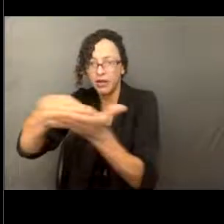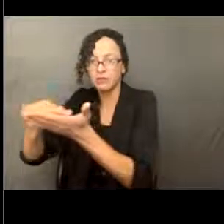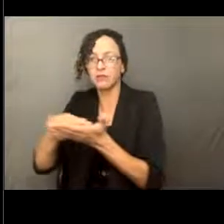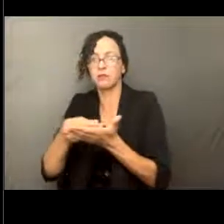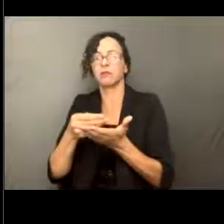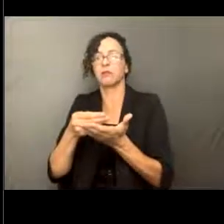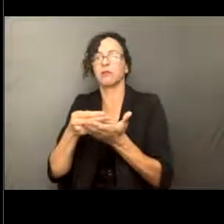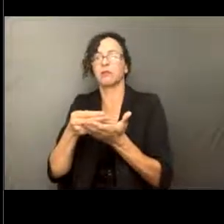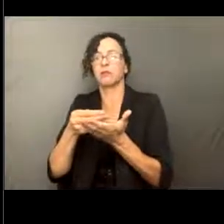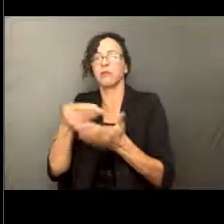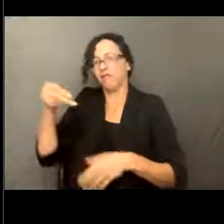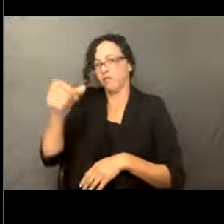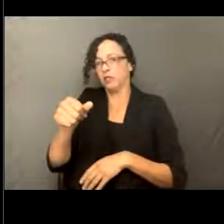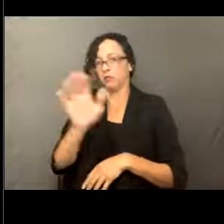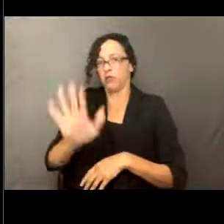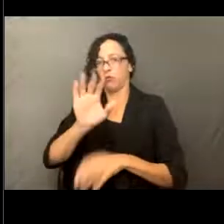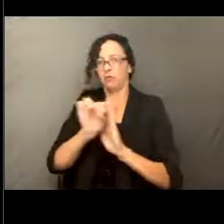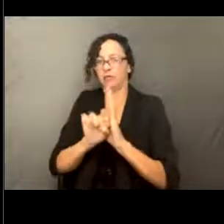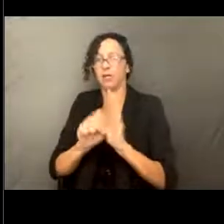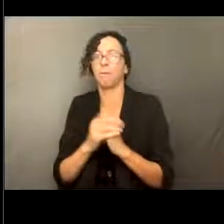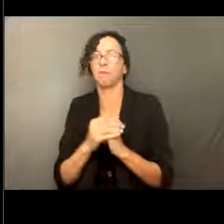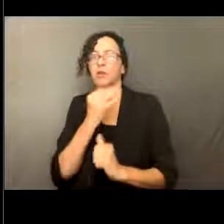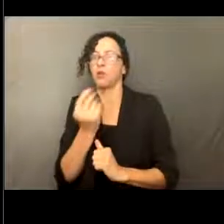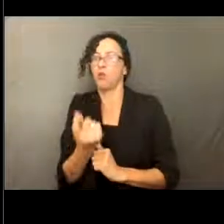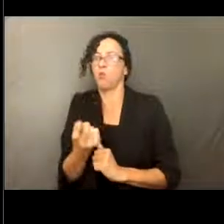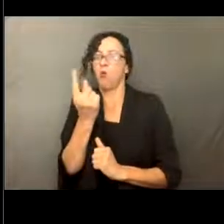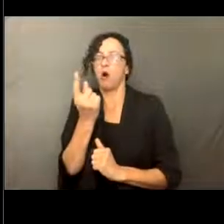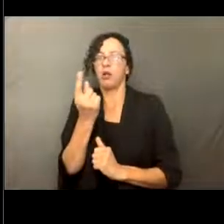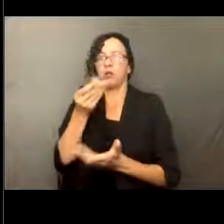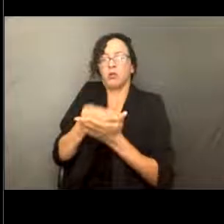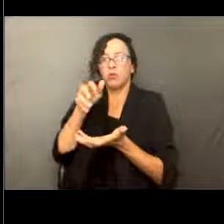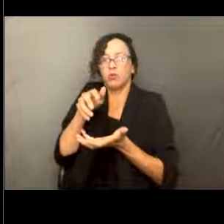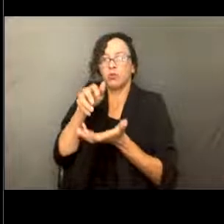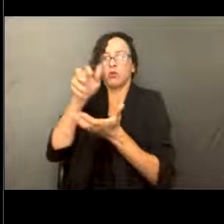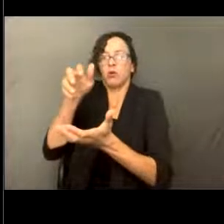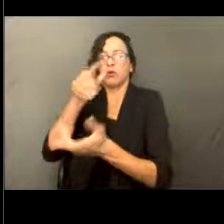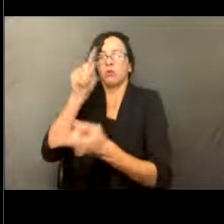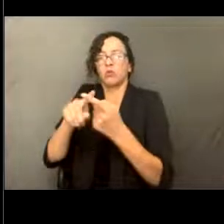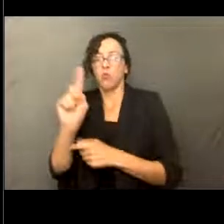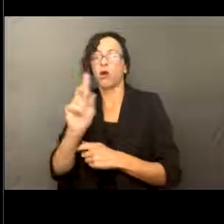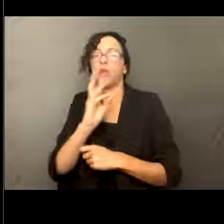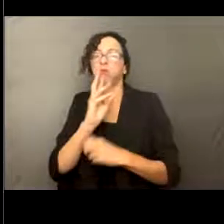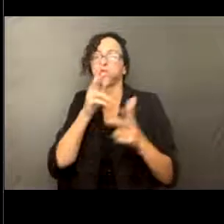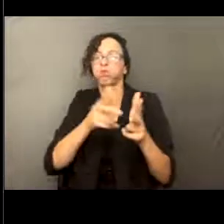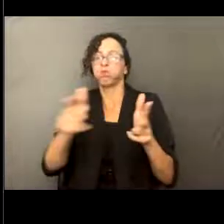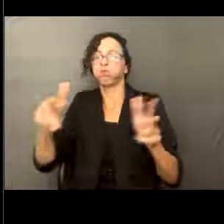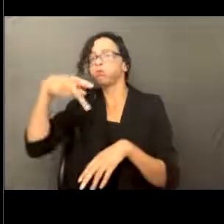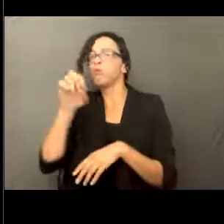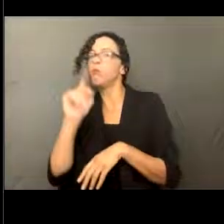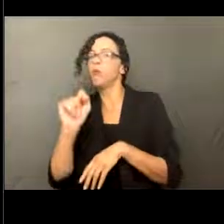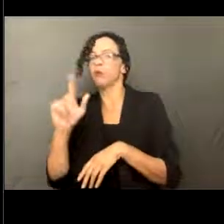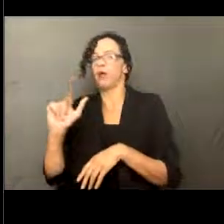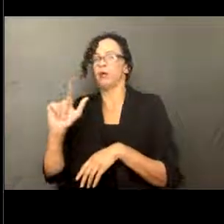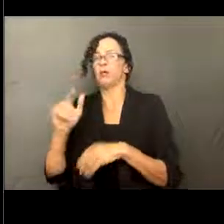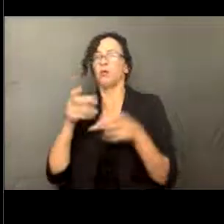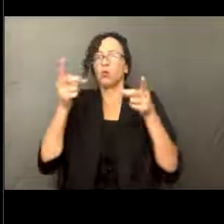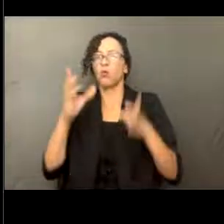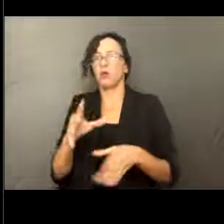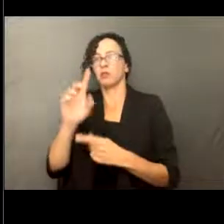state. And one of those raised grant funds went to the Port of Los Angeles. Director Tavares and